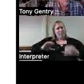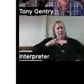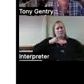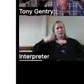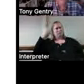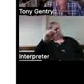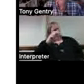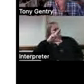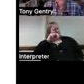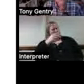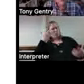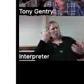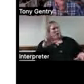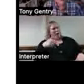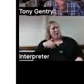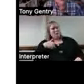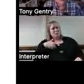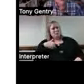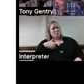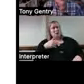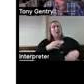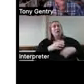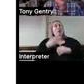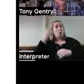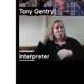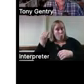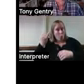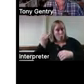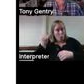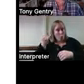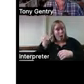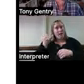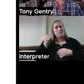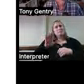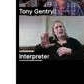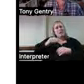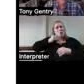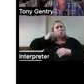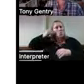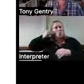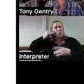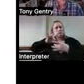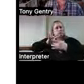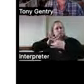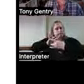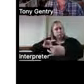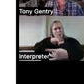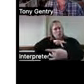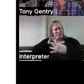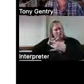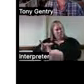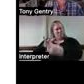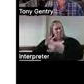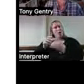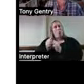resistance. And that's because of the very personal, emotional connection we have with the places